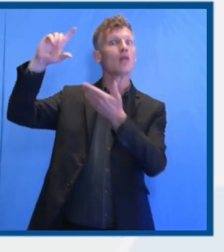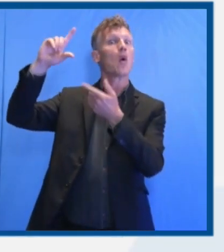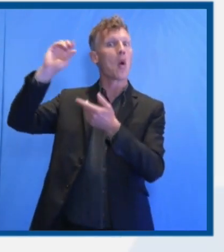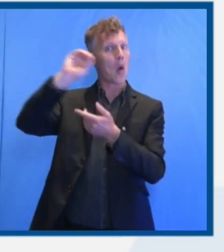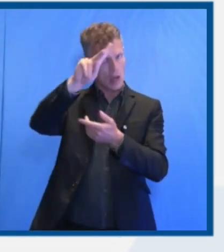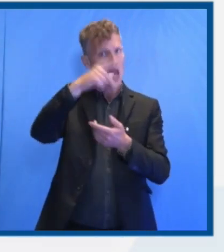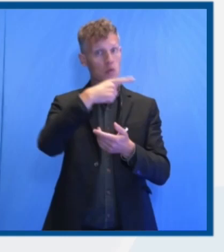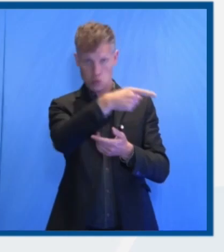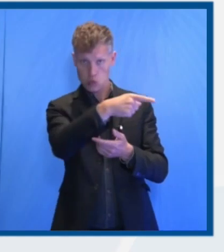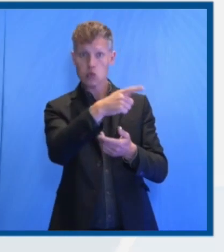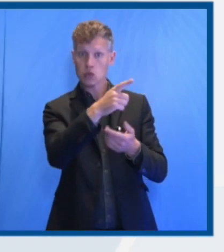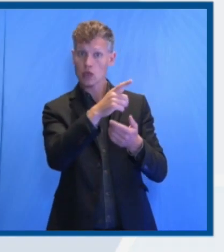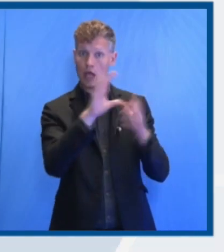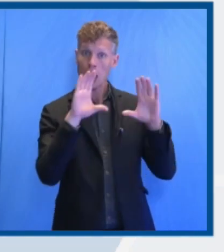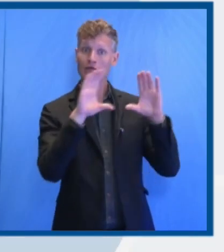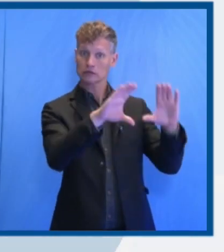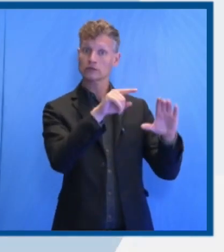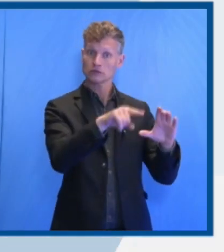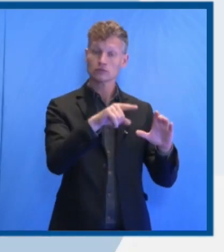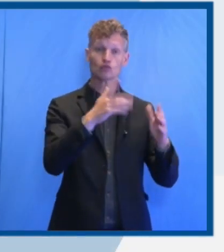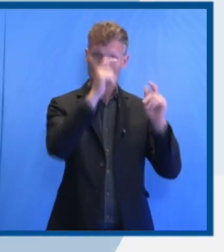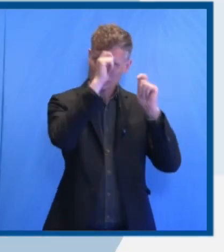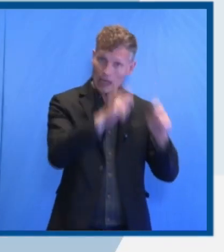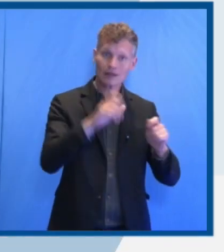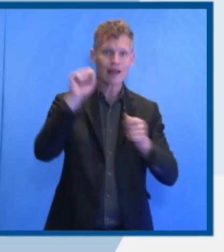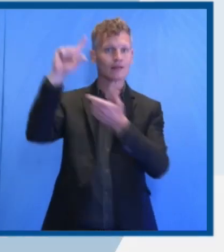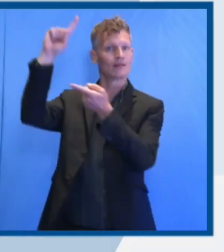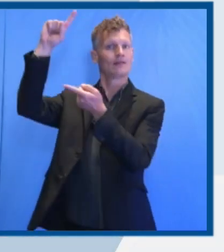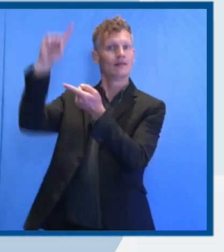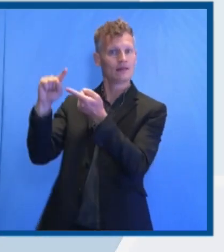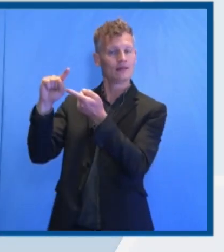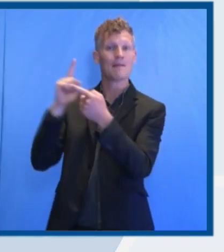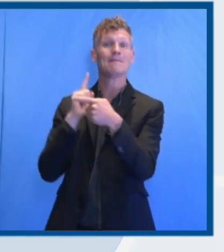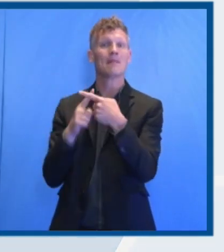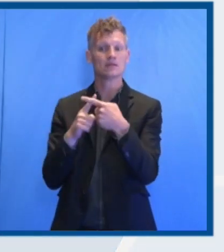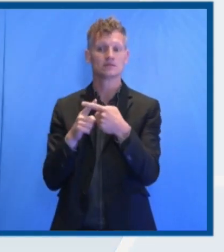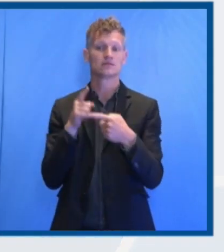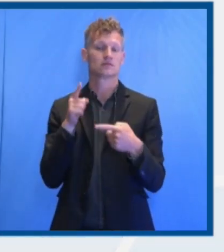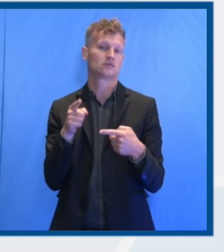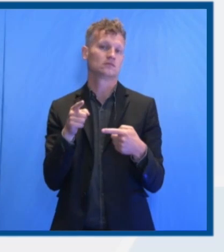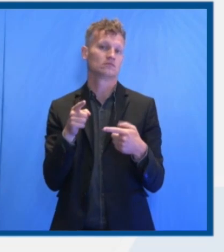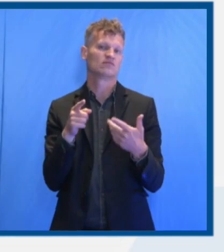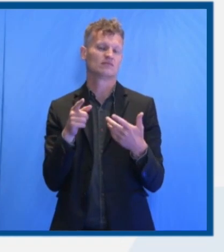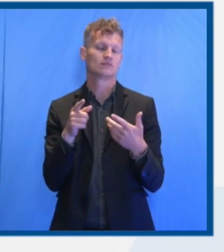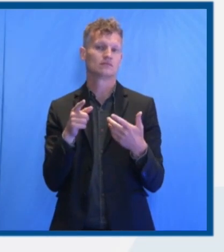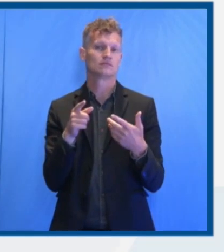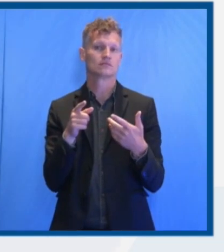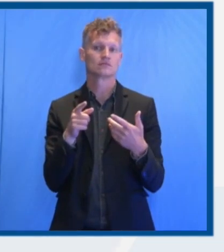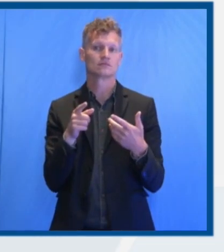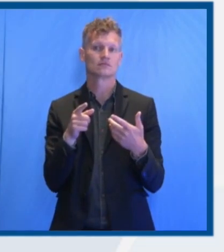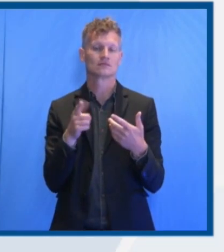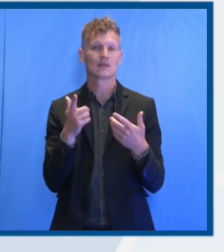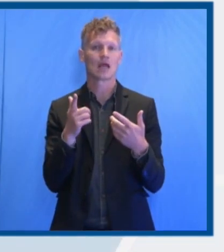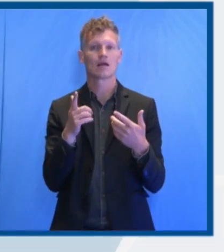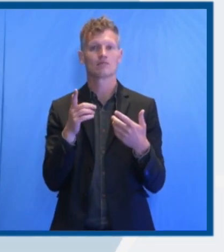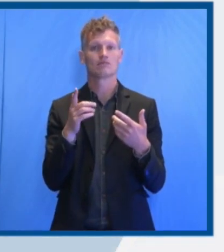obviously it's tangible risk reduction, and it also is exactly the kind of thing that a lot of the insurance